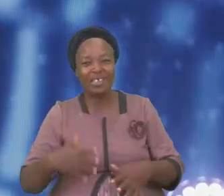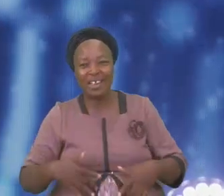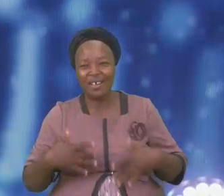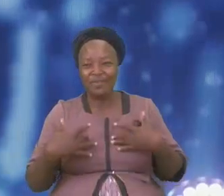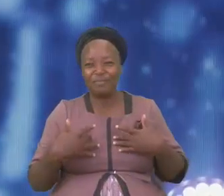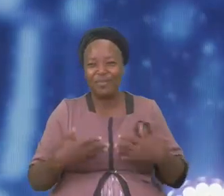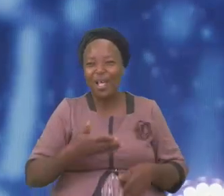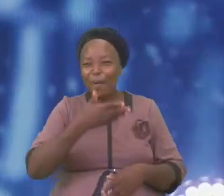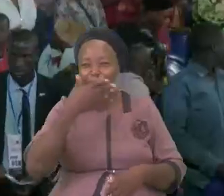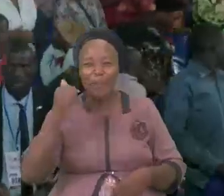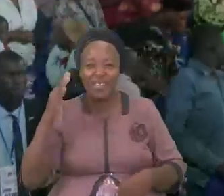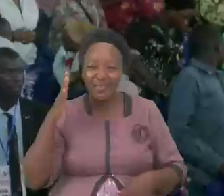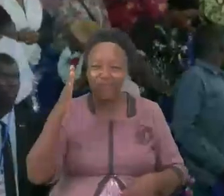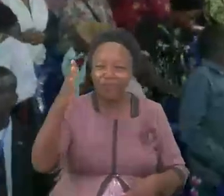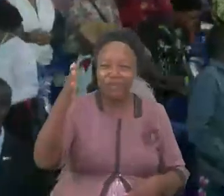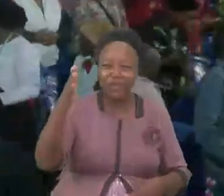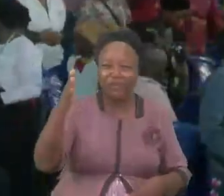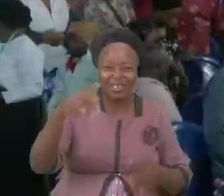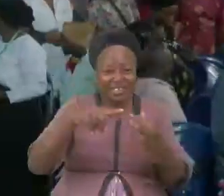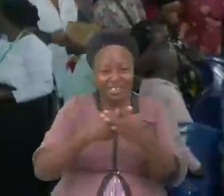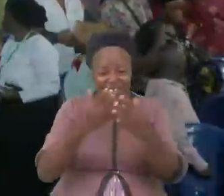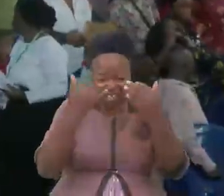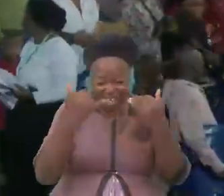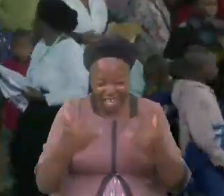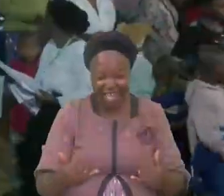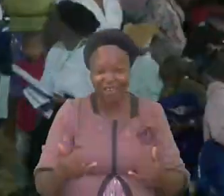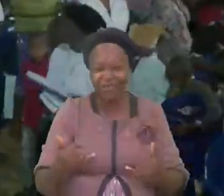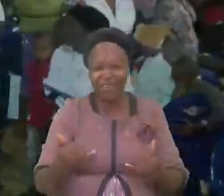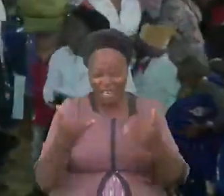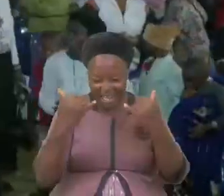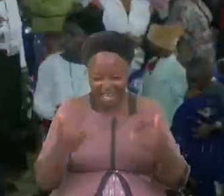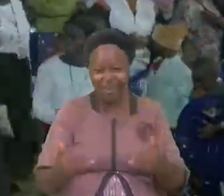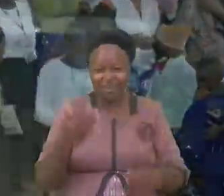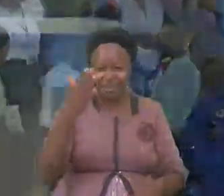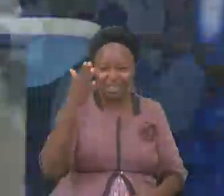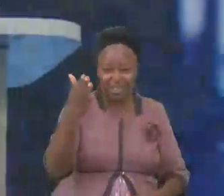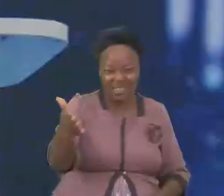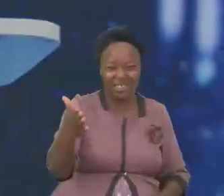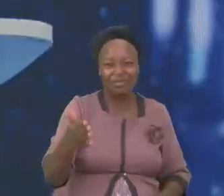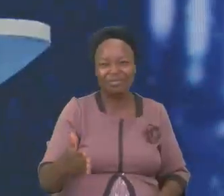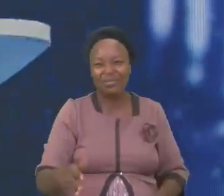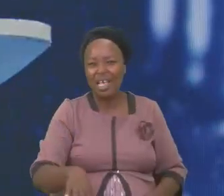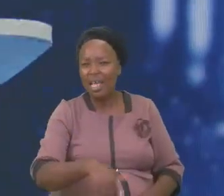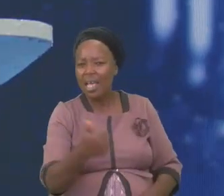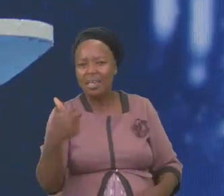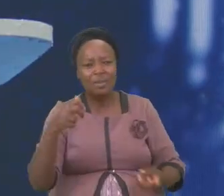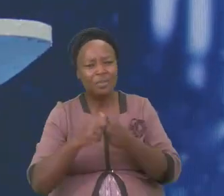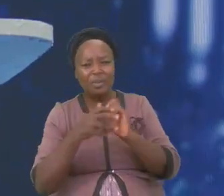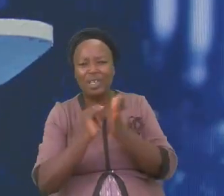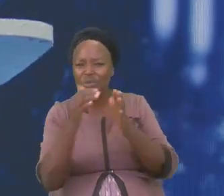now, right there. Any challenge you have, you lay one hand on